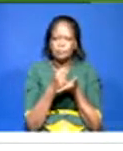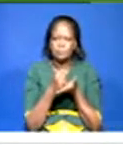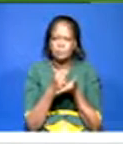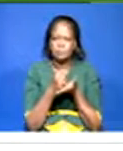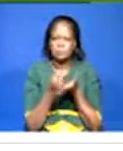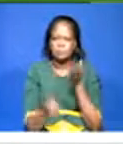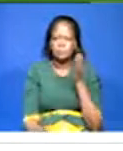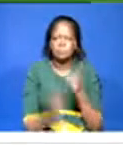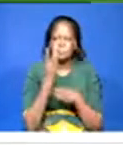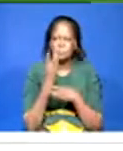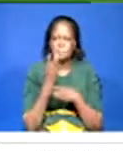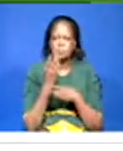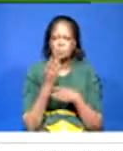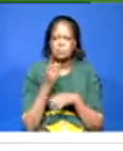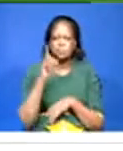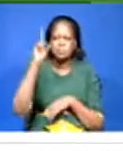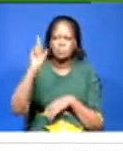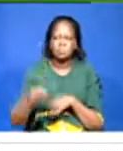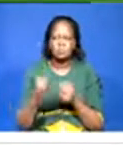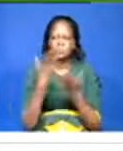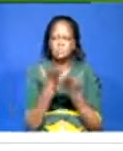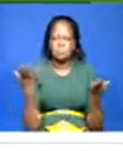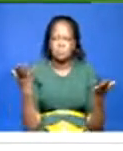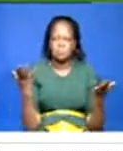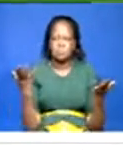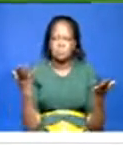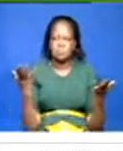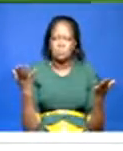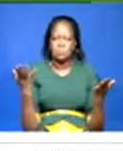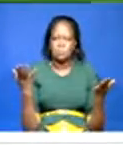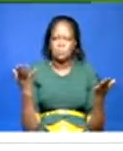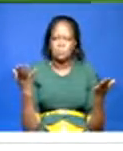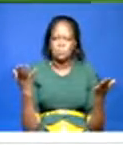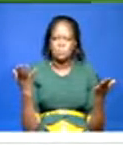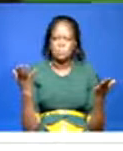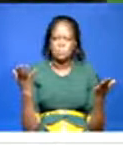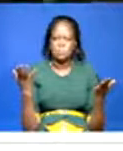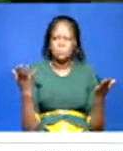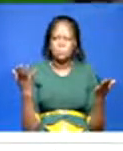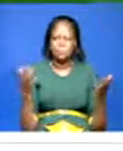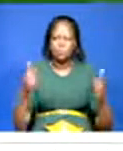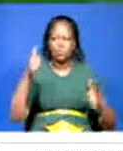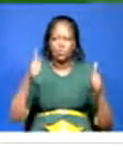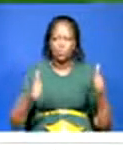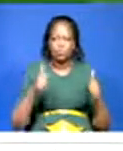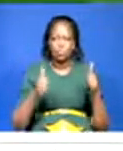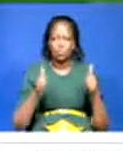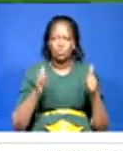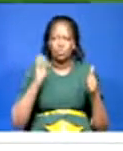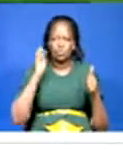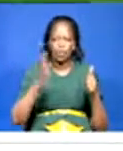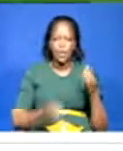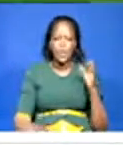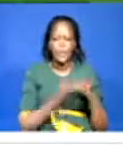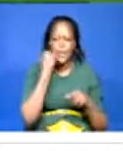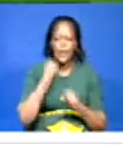production of cheap equipment, devices, which will be a means of creating jobs, ICT devices,